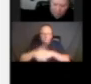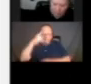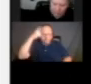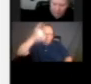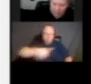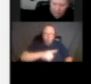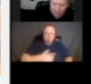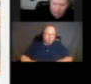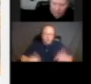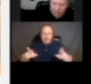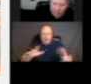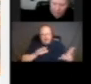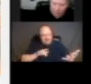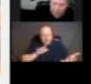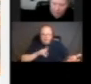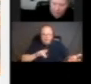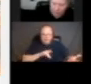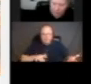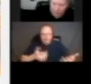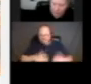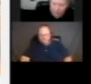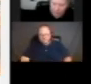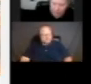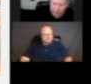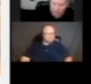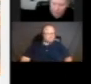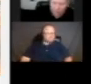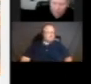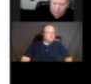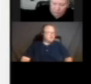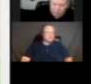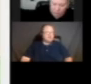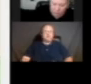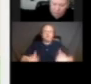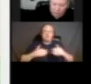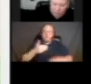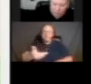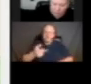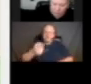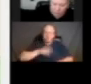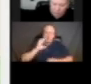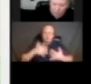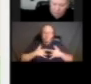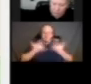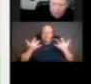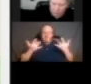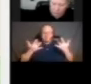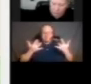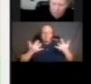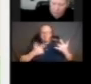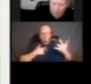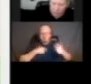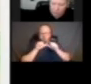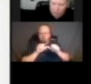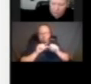the tip of your fingertips or whatever the term is. Also, I wanted to invite you all to our event that we're having. We have ongoing